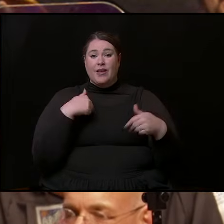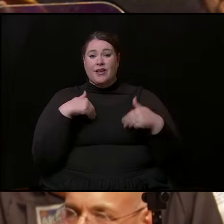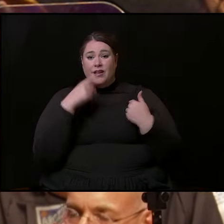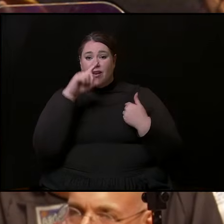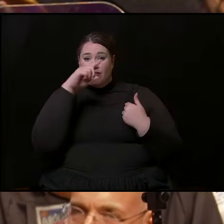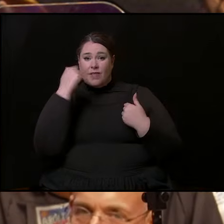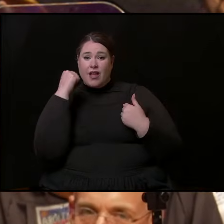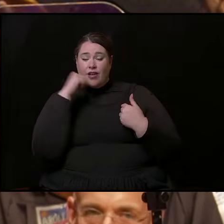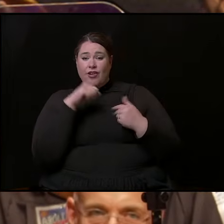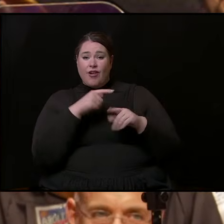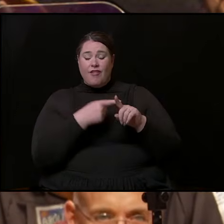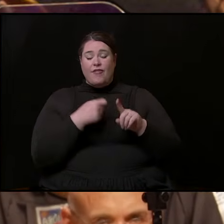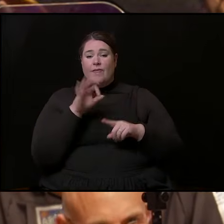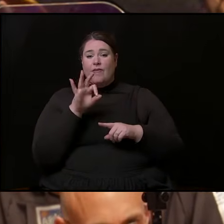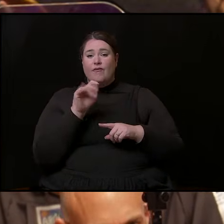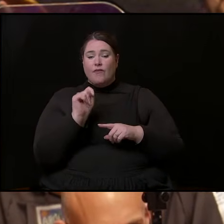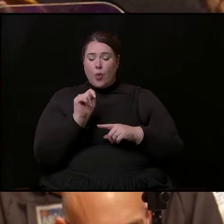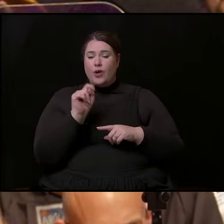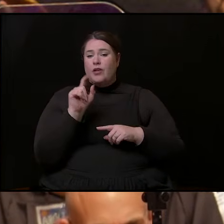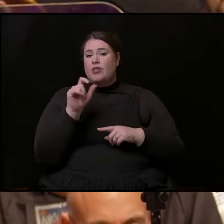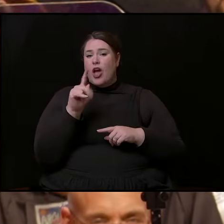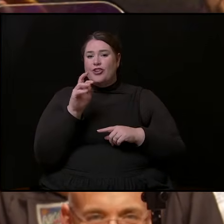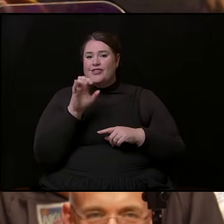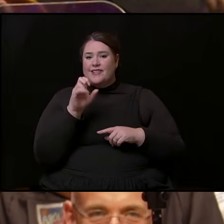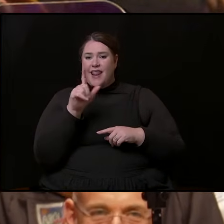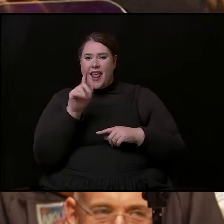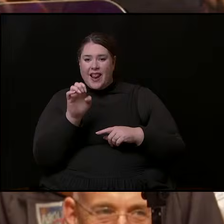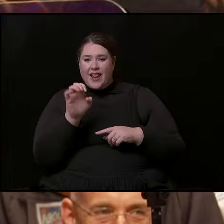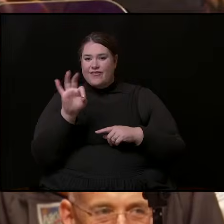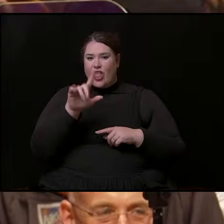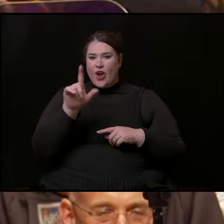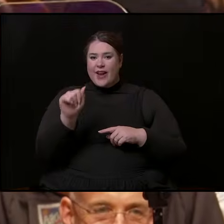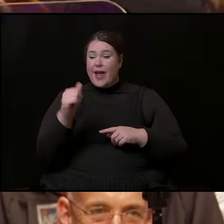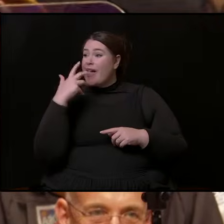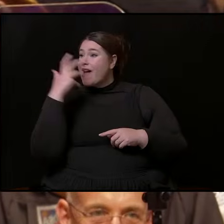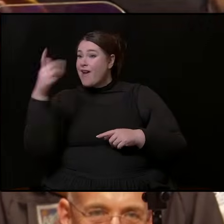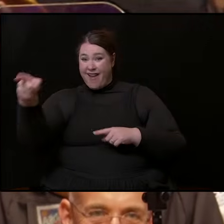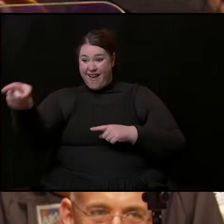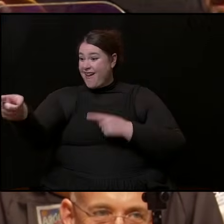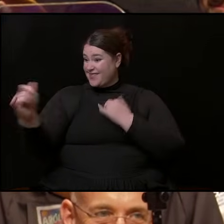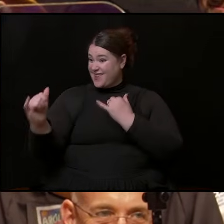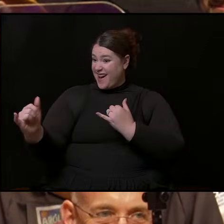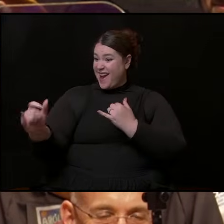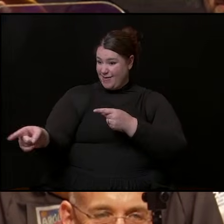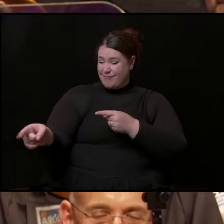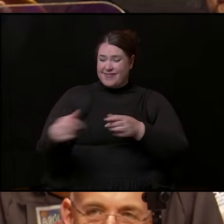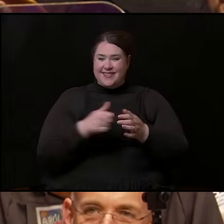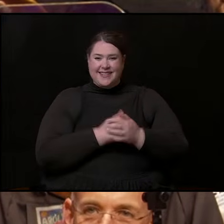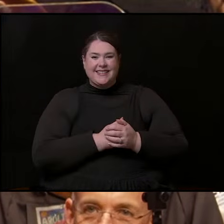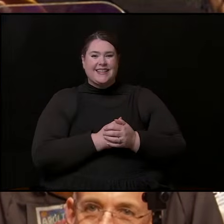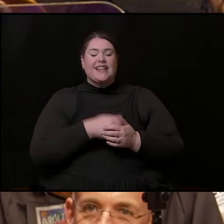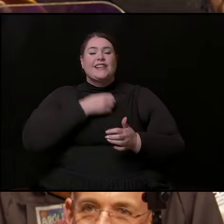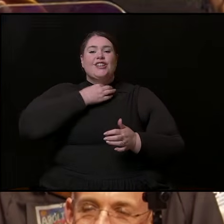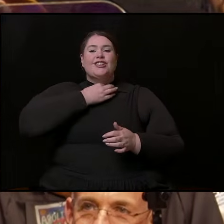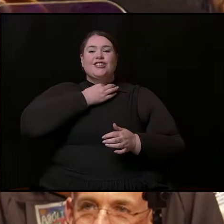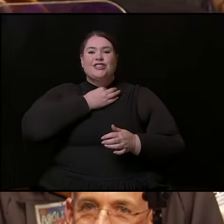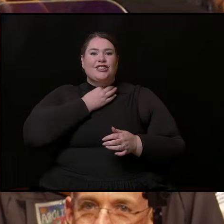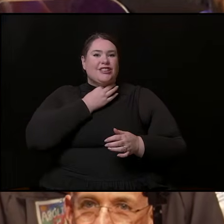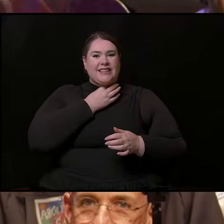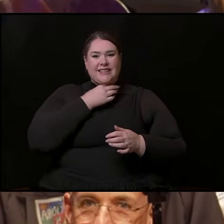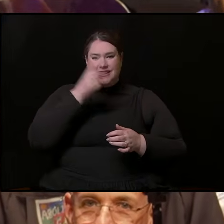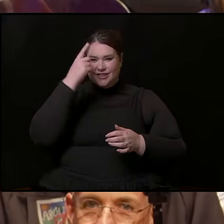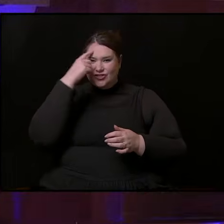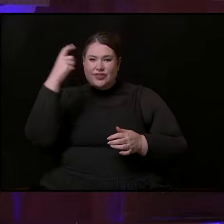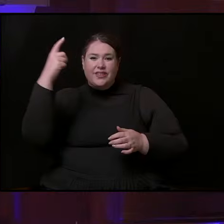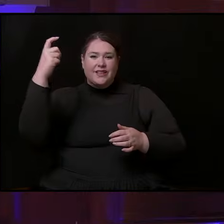Florida, full of dreams. What's up, Lauderdale? Full of dreams and curiosities. Curiosities that only